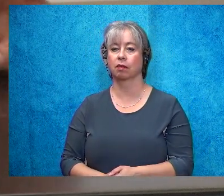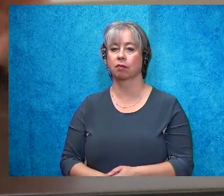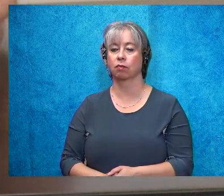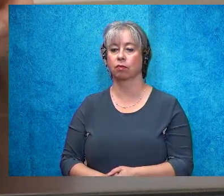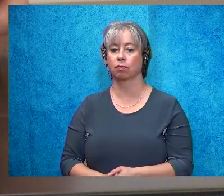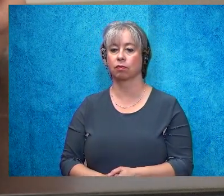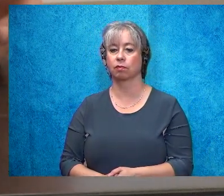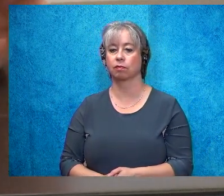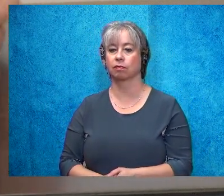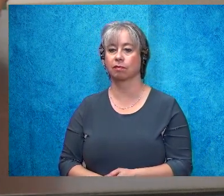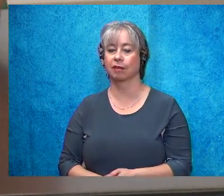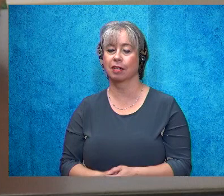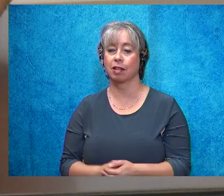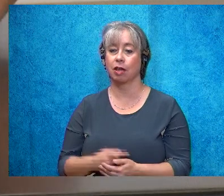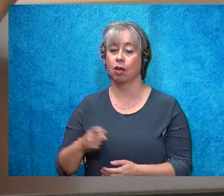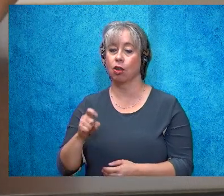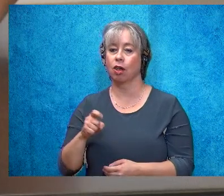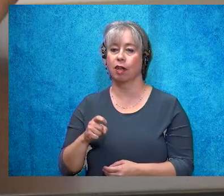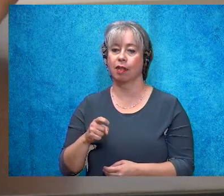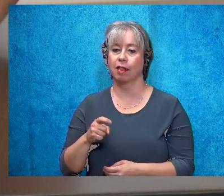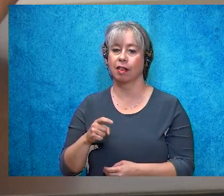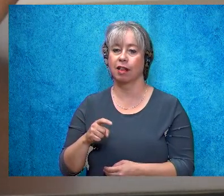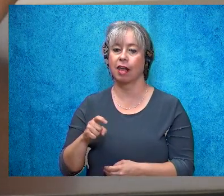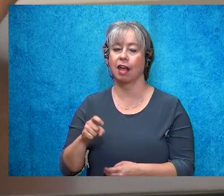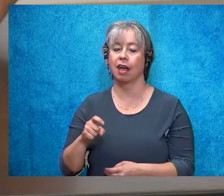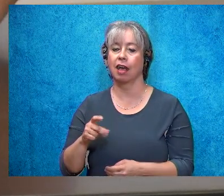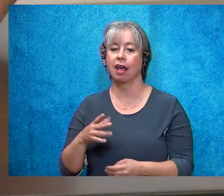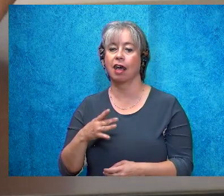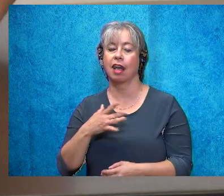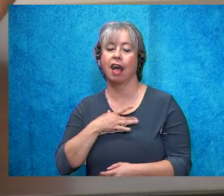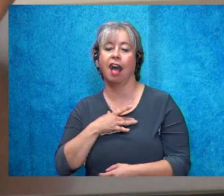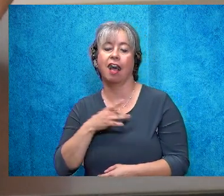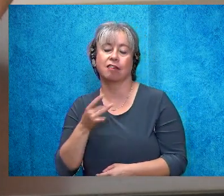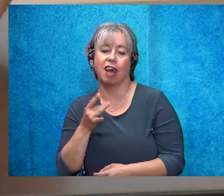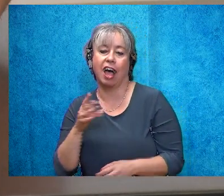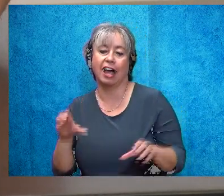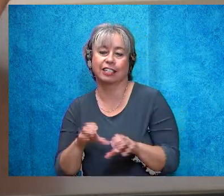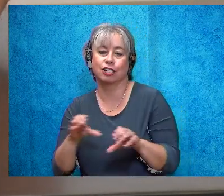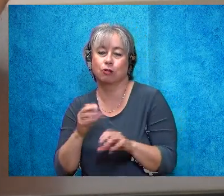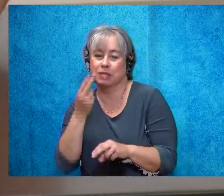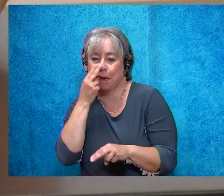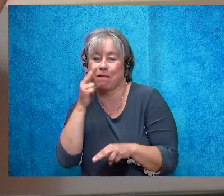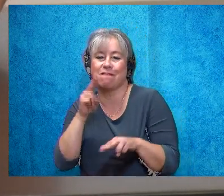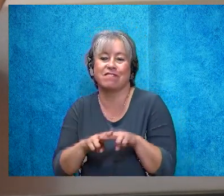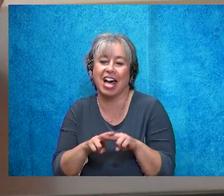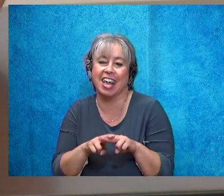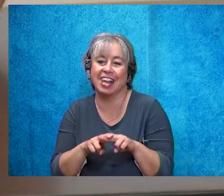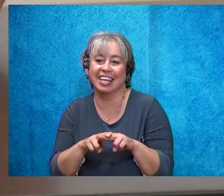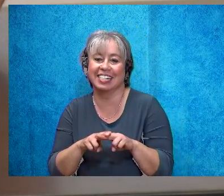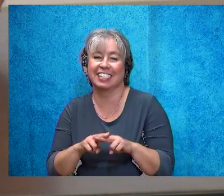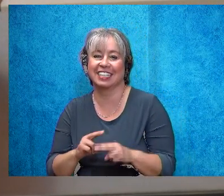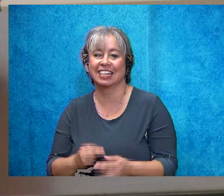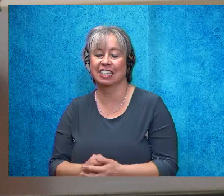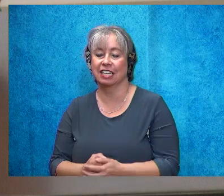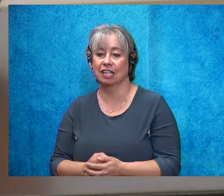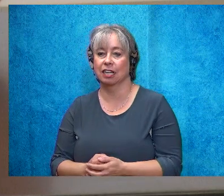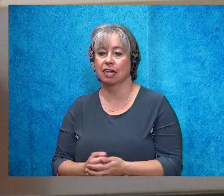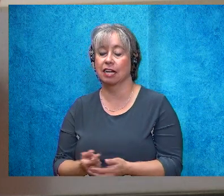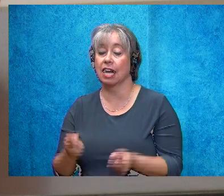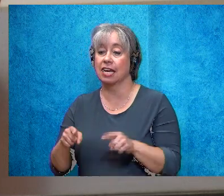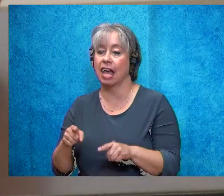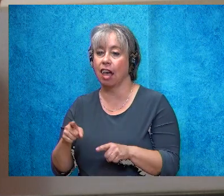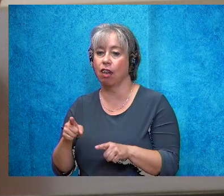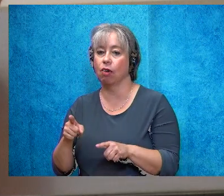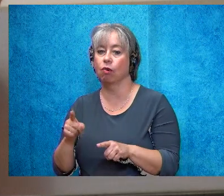We just have to do something fun here. My daughter showed me this. So if we lift two at the same time, what happens, right? I